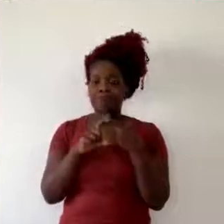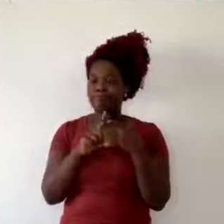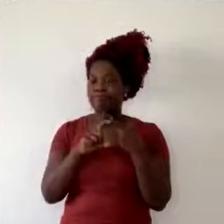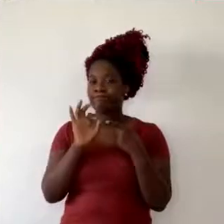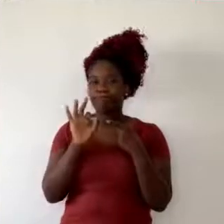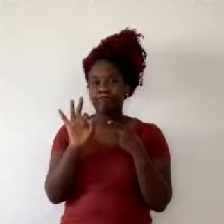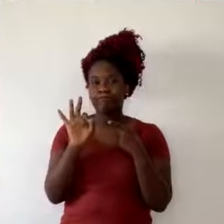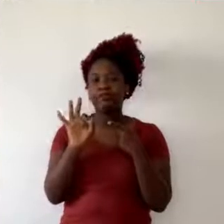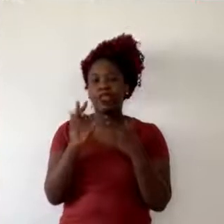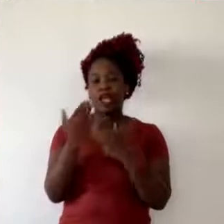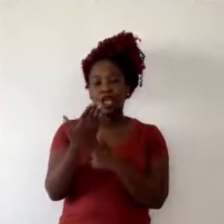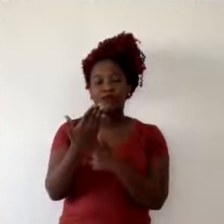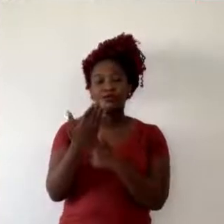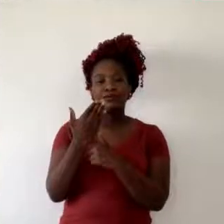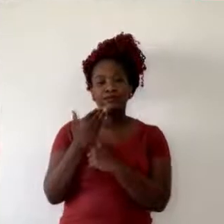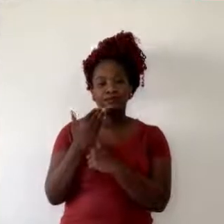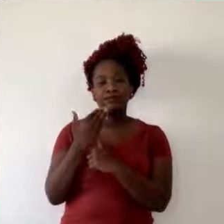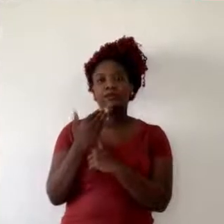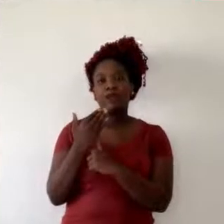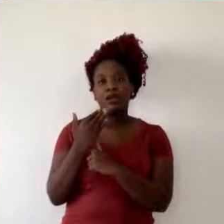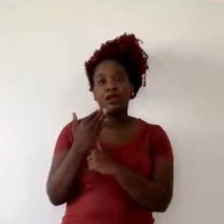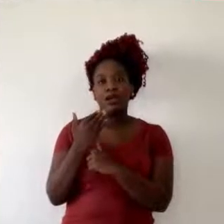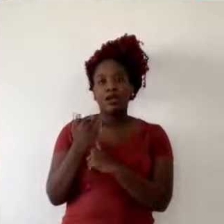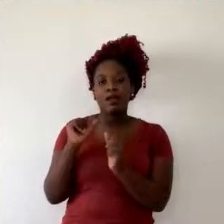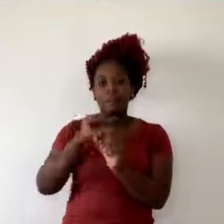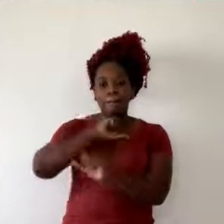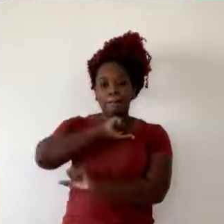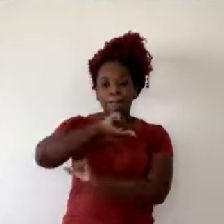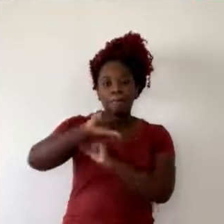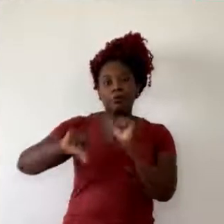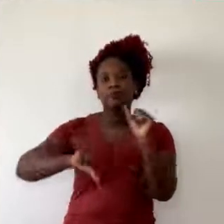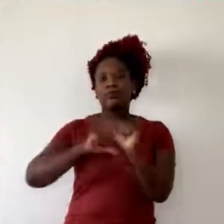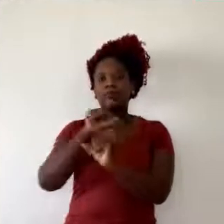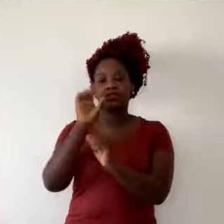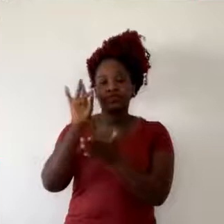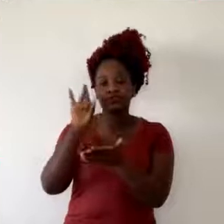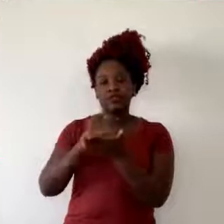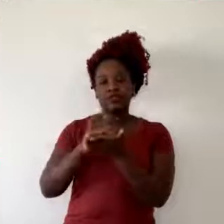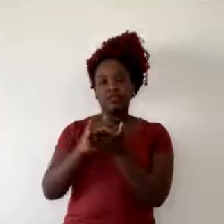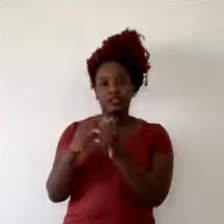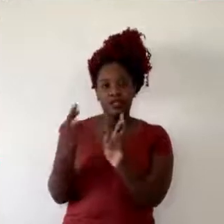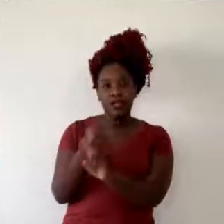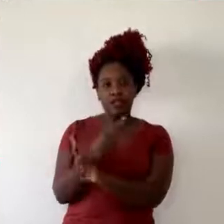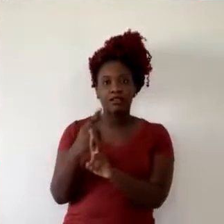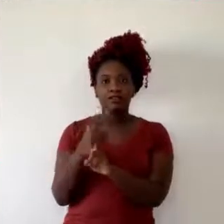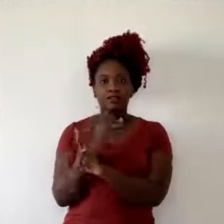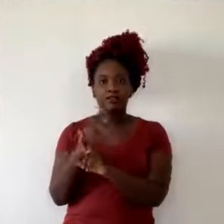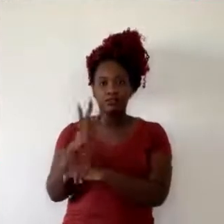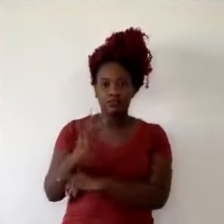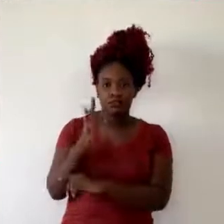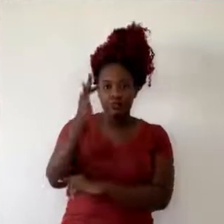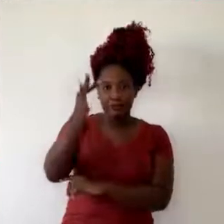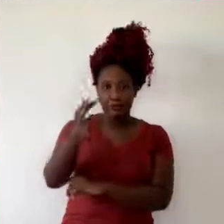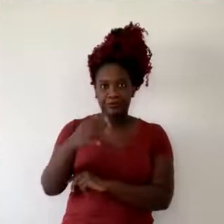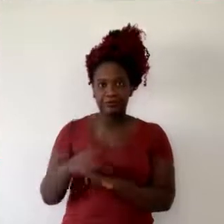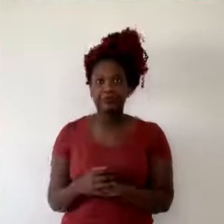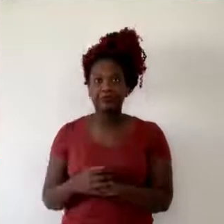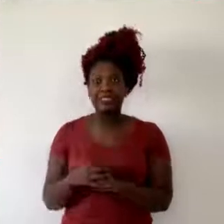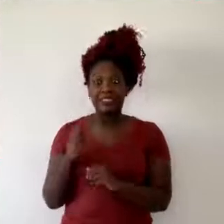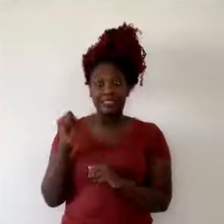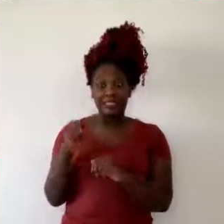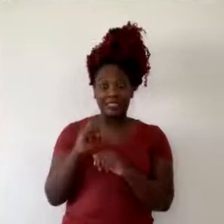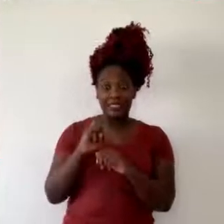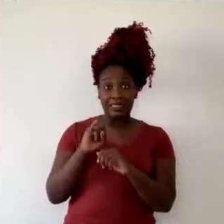that's the first factor that helps us take a quality step towards what we want to